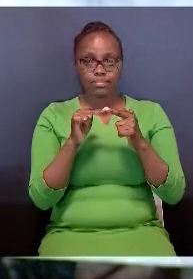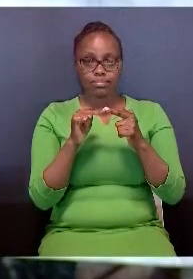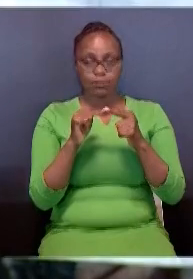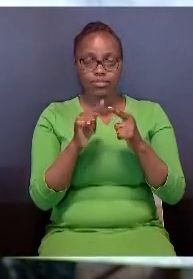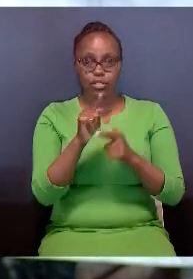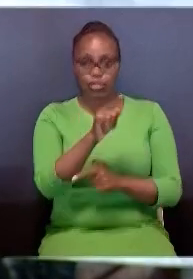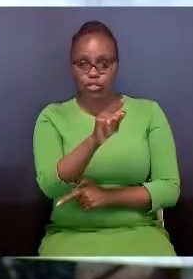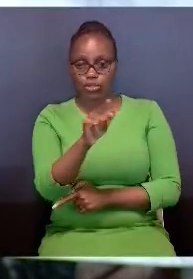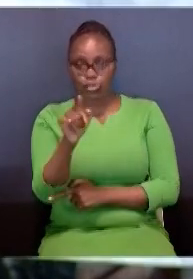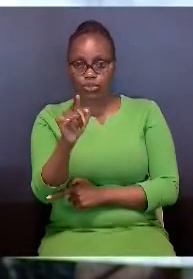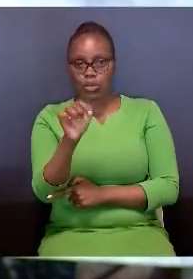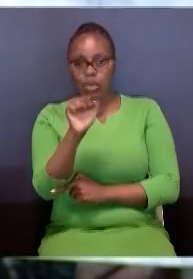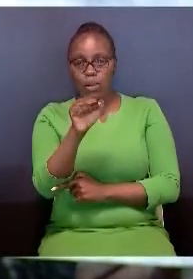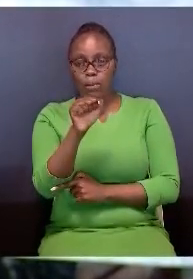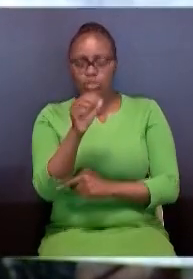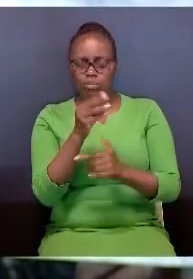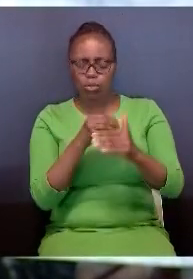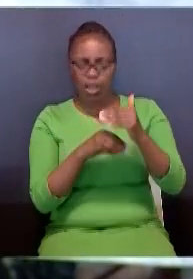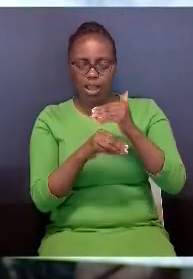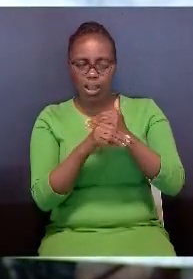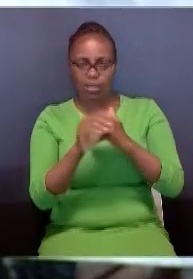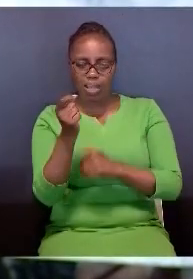you can add a little bit